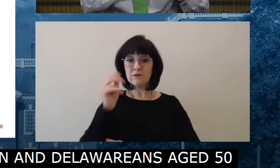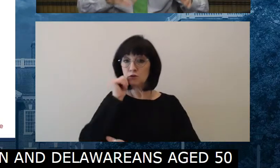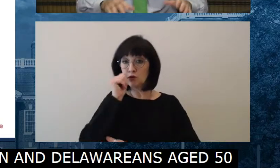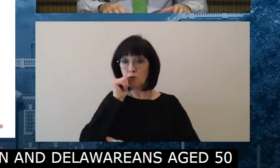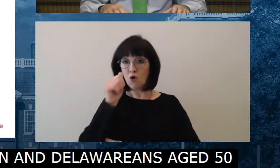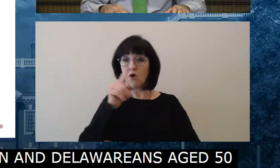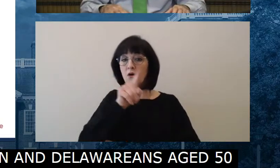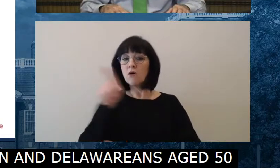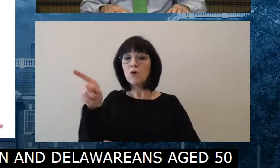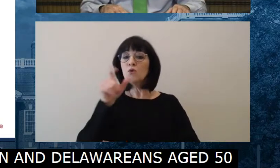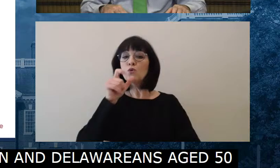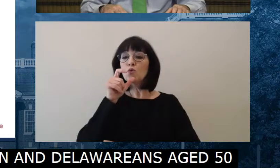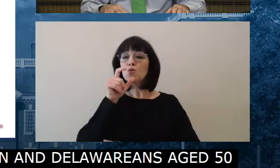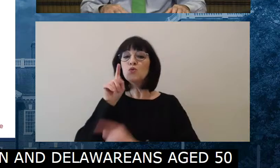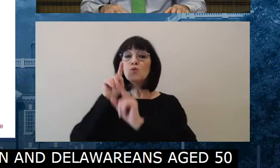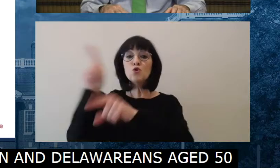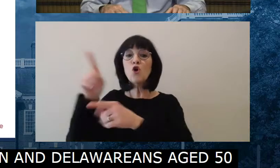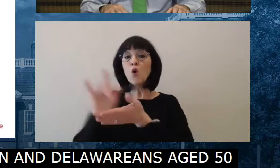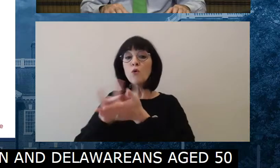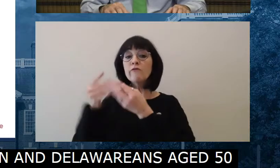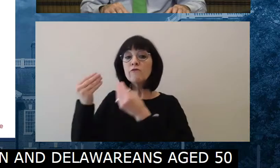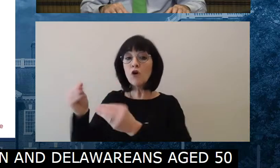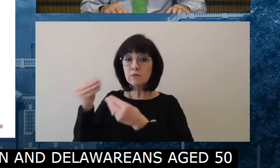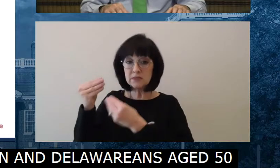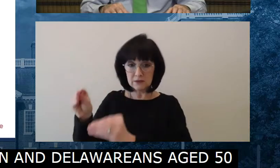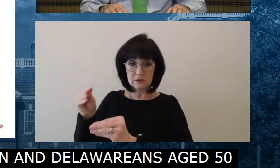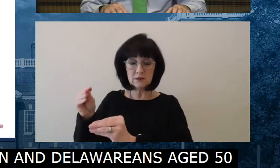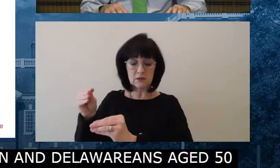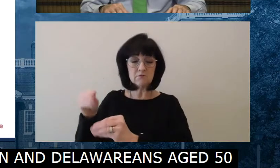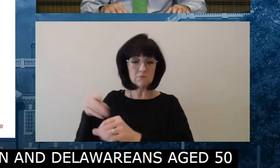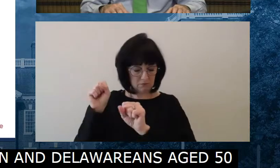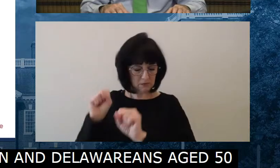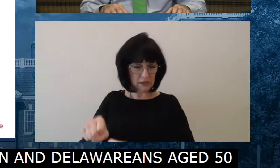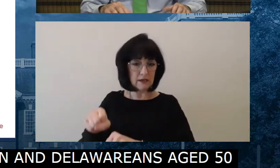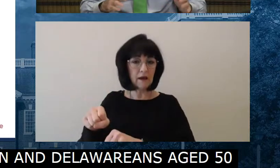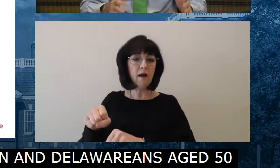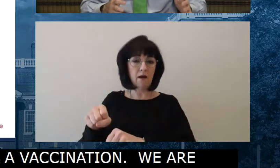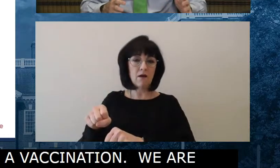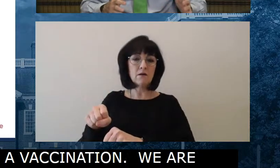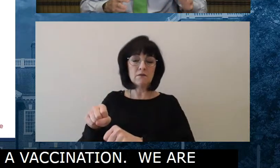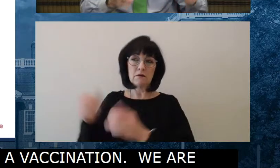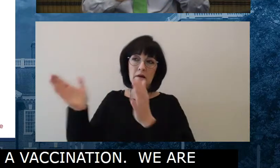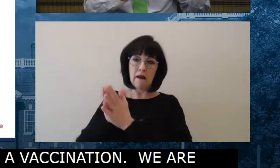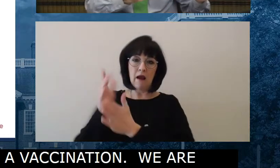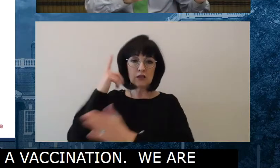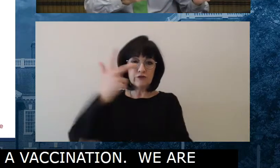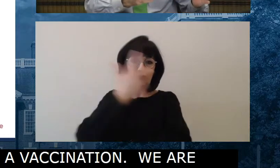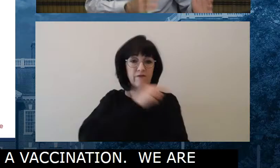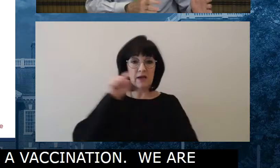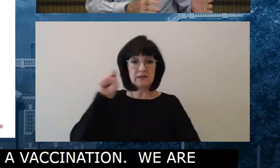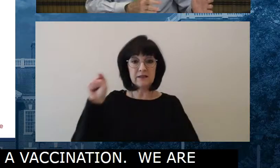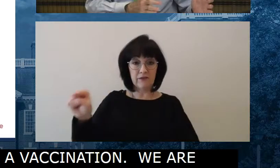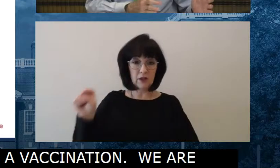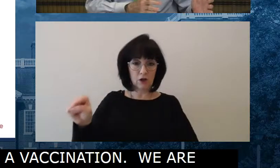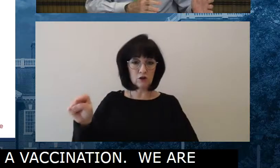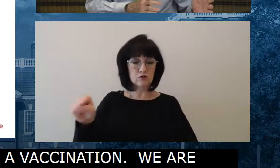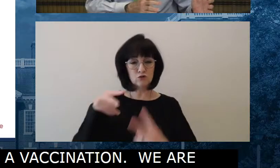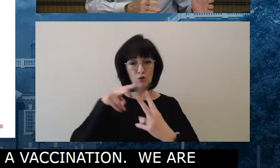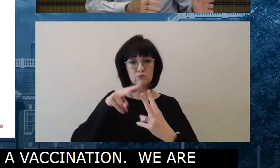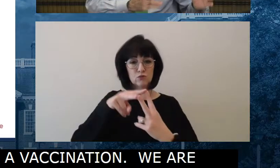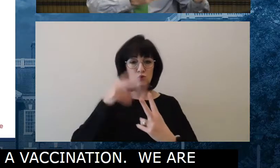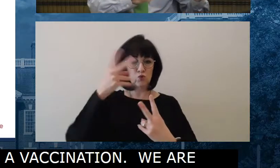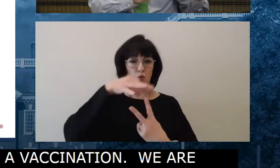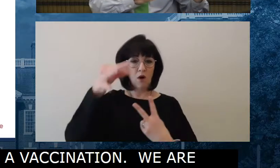give fidelity to our commitment to Delawareans who have pre-existing health conditions that put them at greater